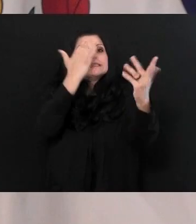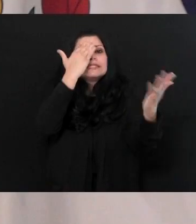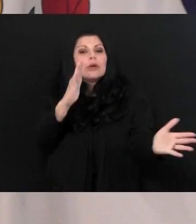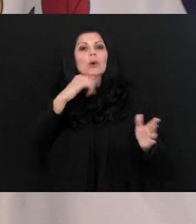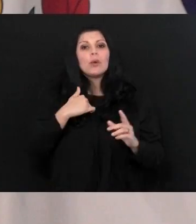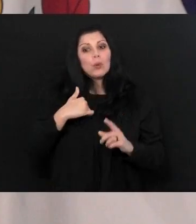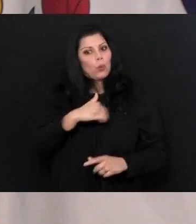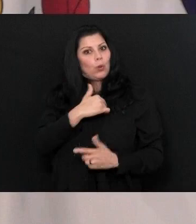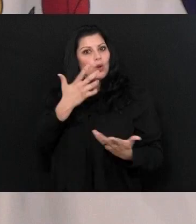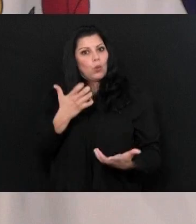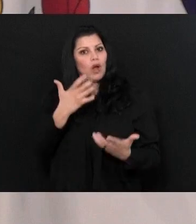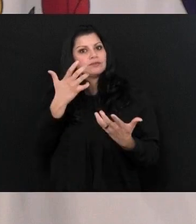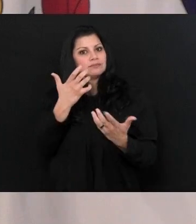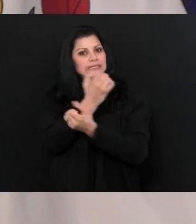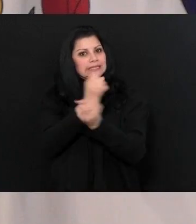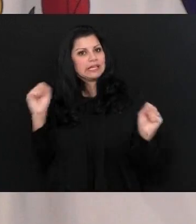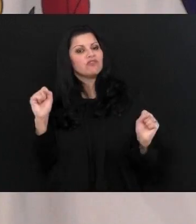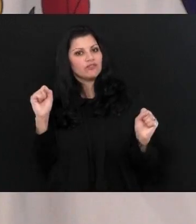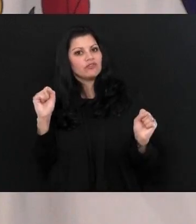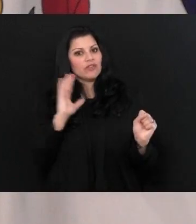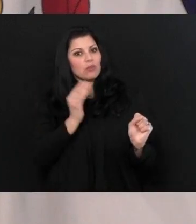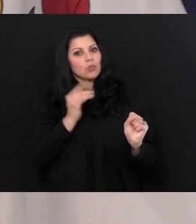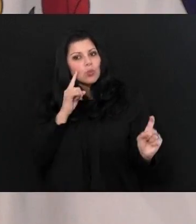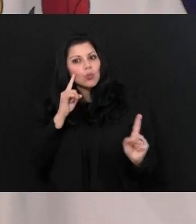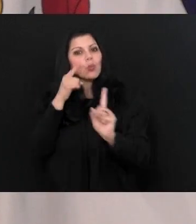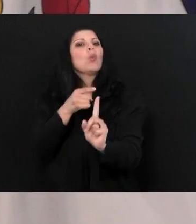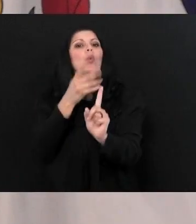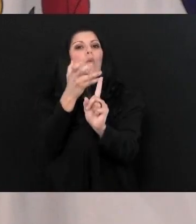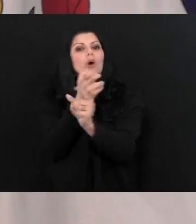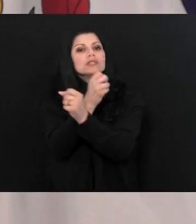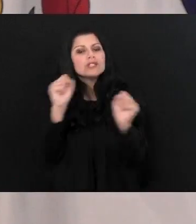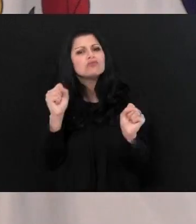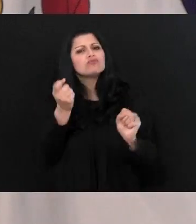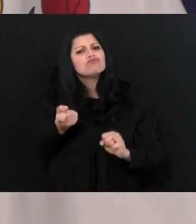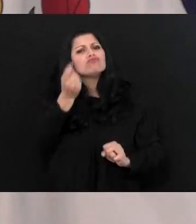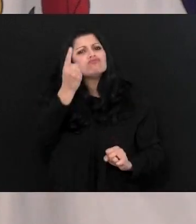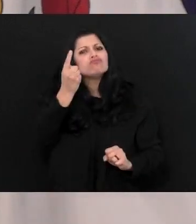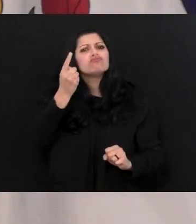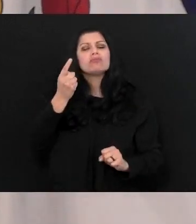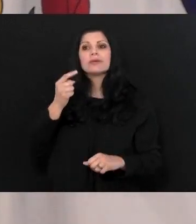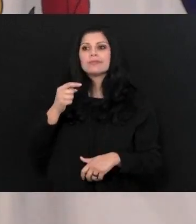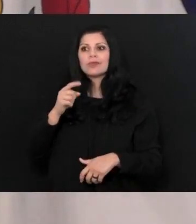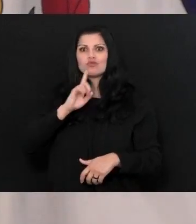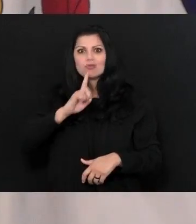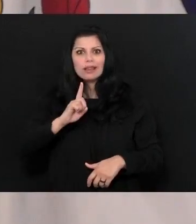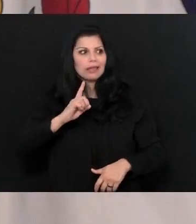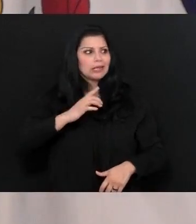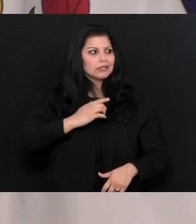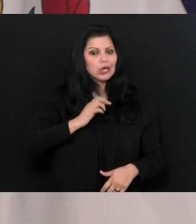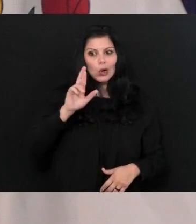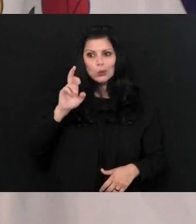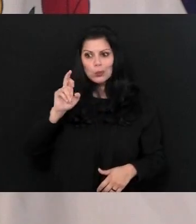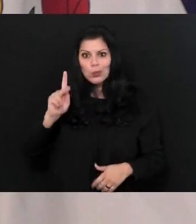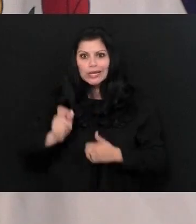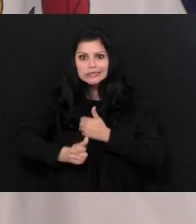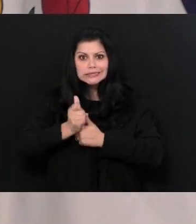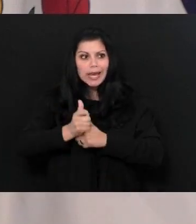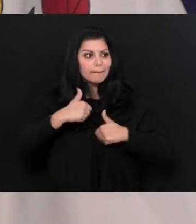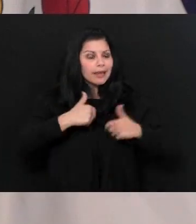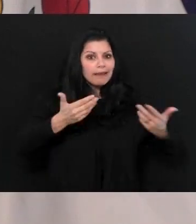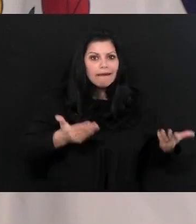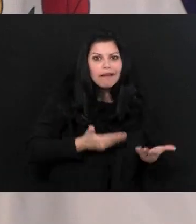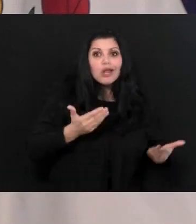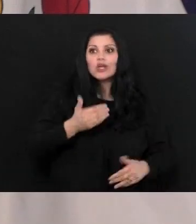And we know that there's a level of risk in me being here. There's a level of risk with our